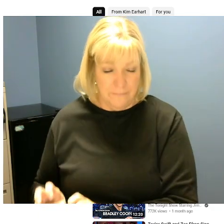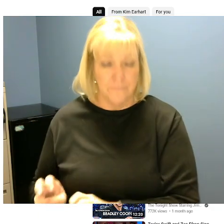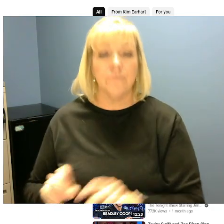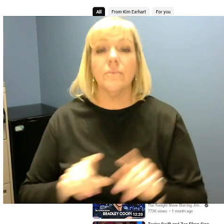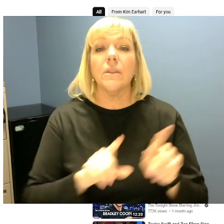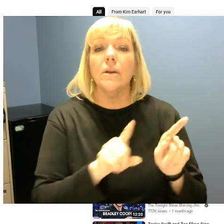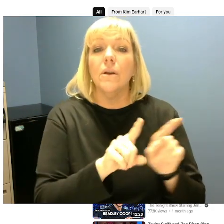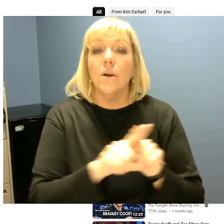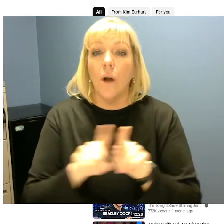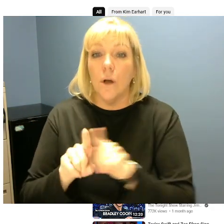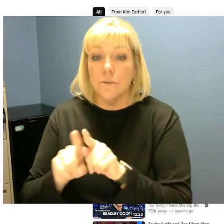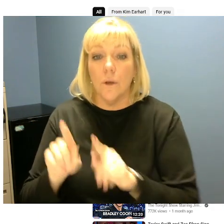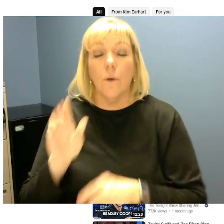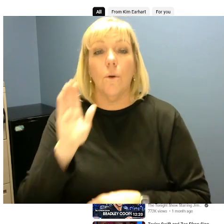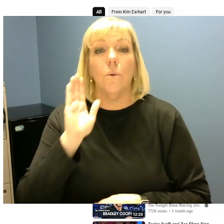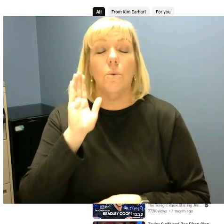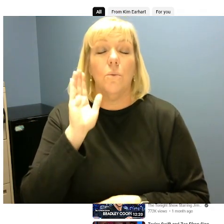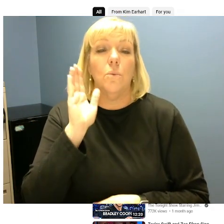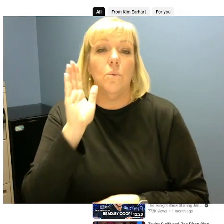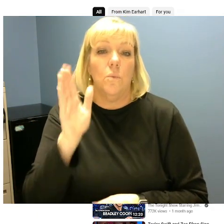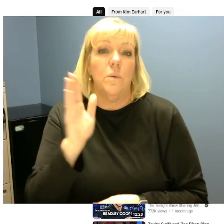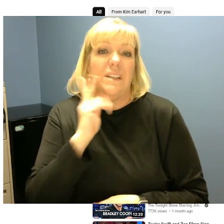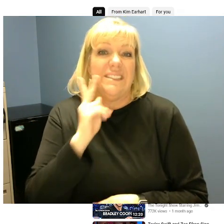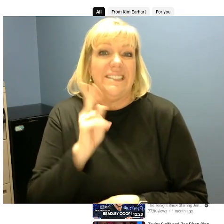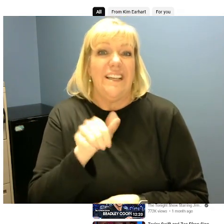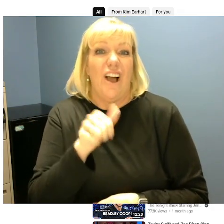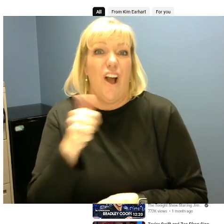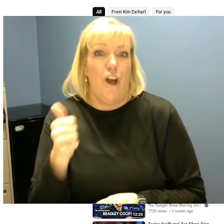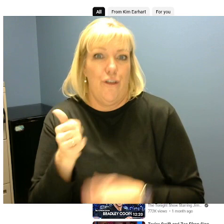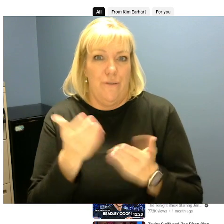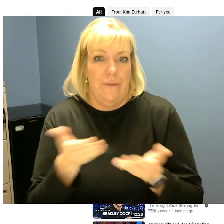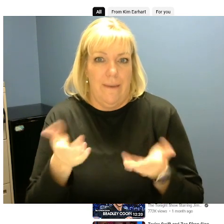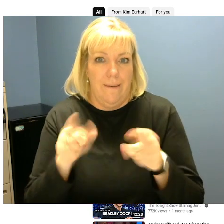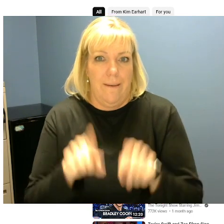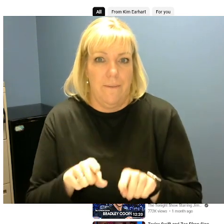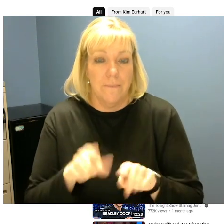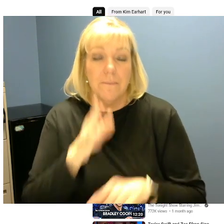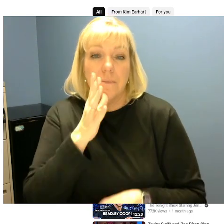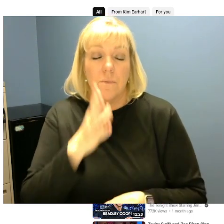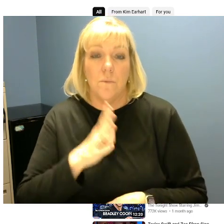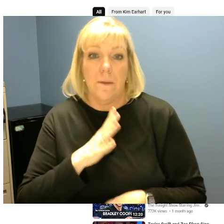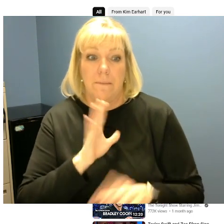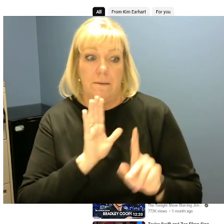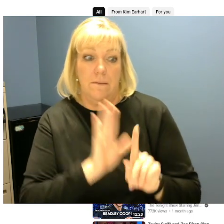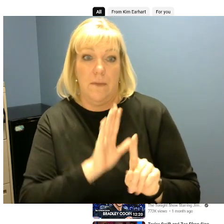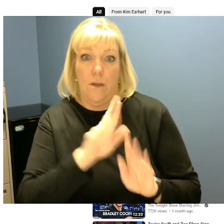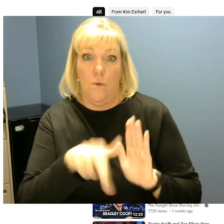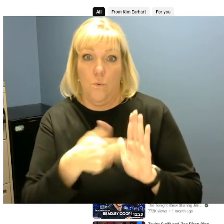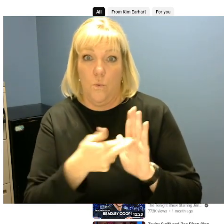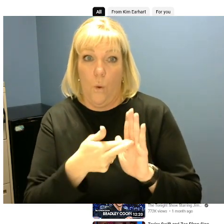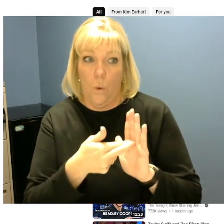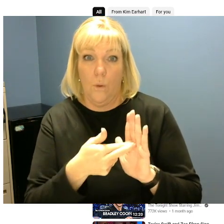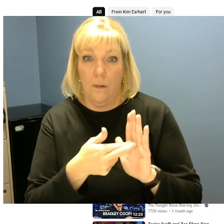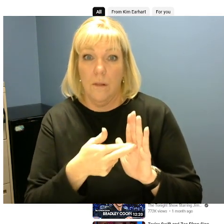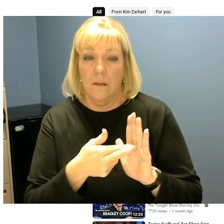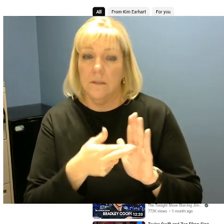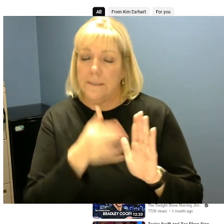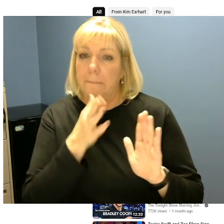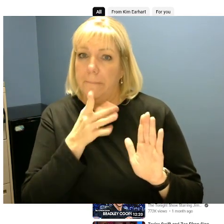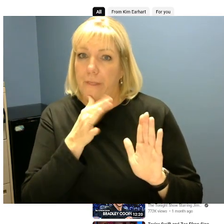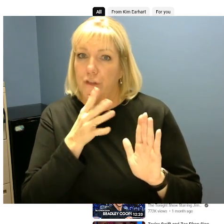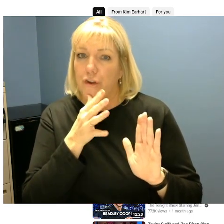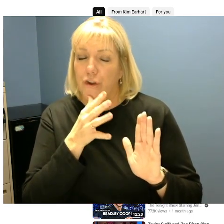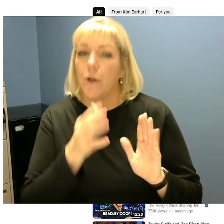and we saw the beginnings of this in Republican motherhood, that women's role as mother becomes acknowledged, right? I'm one of the